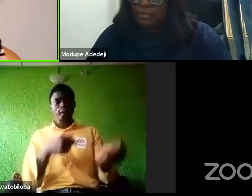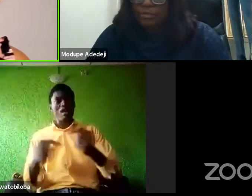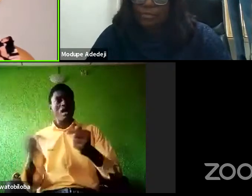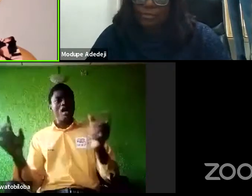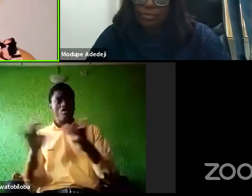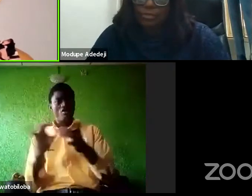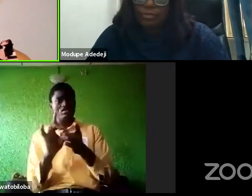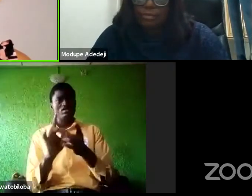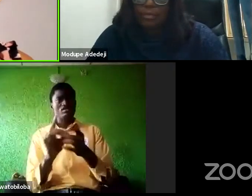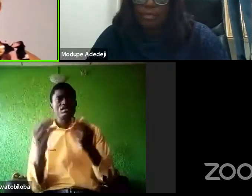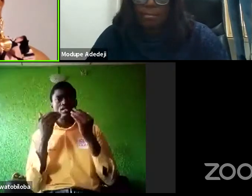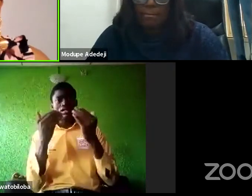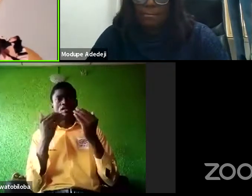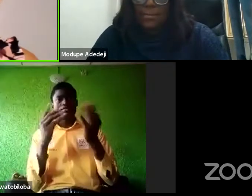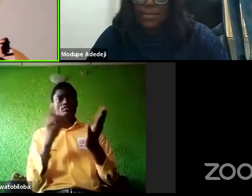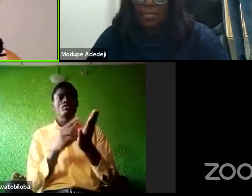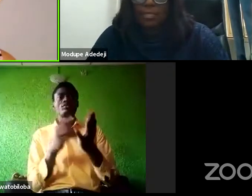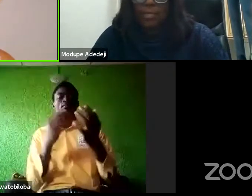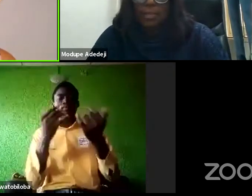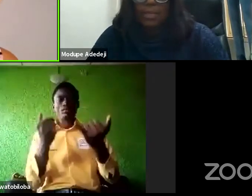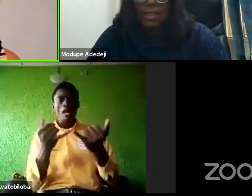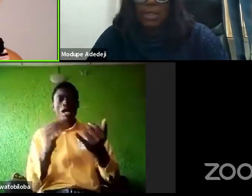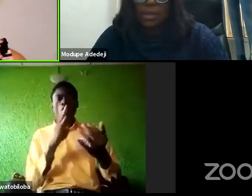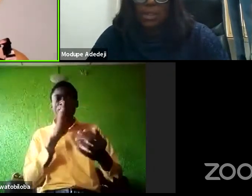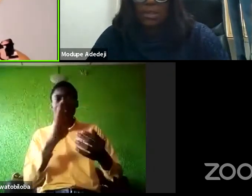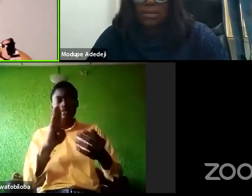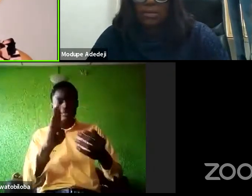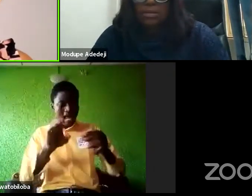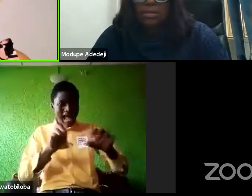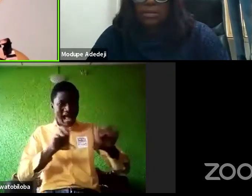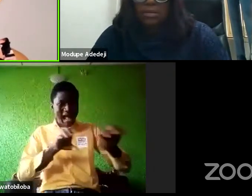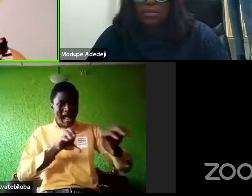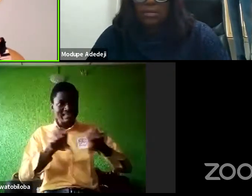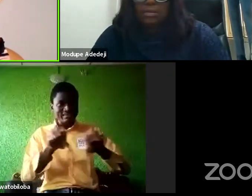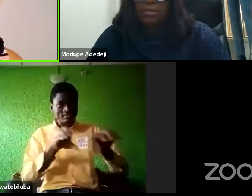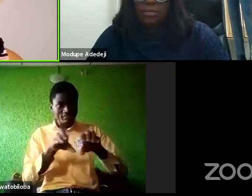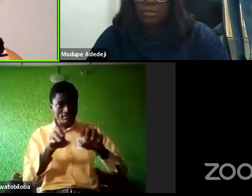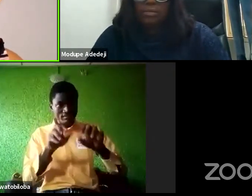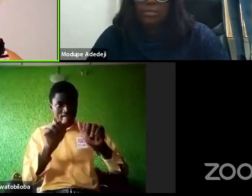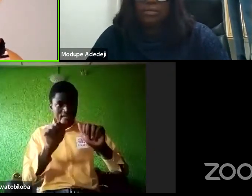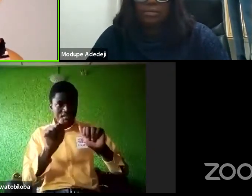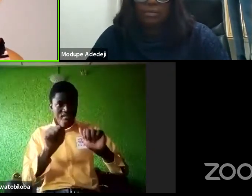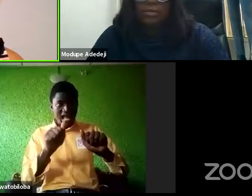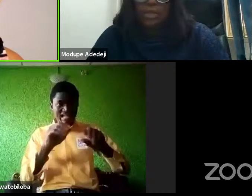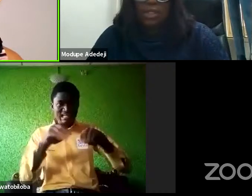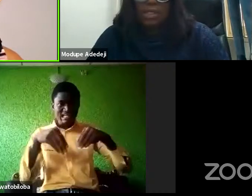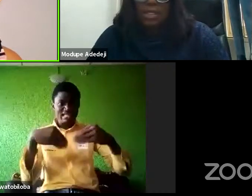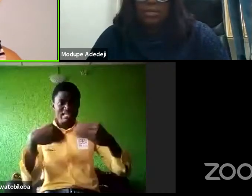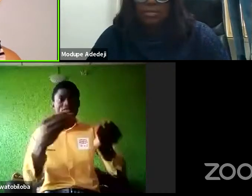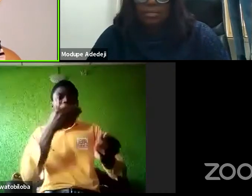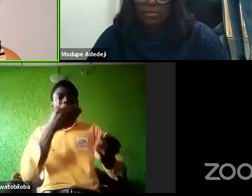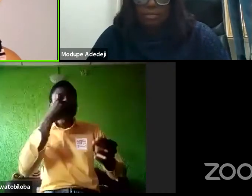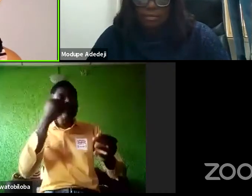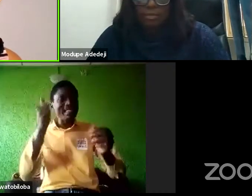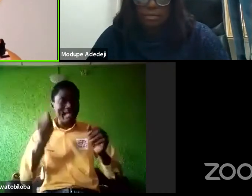So being active can actually give you a better chances of managing